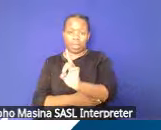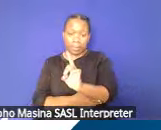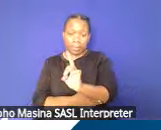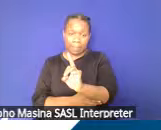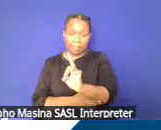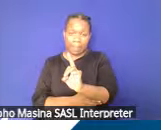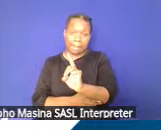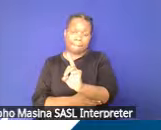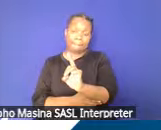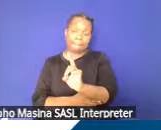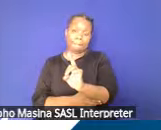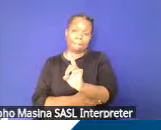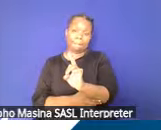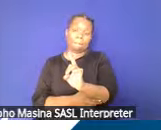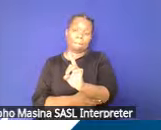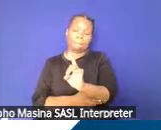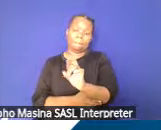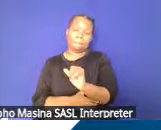the